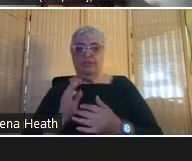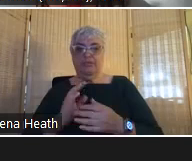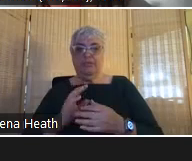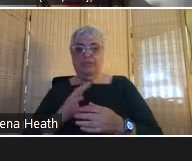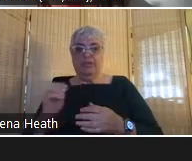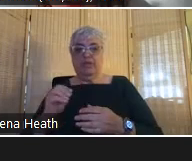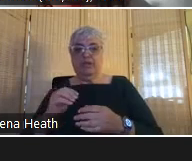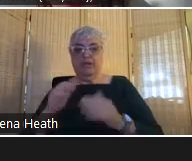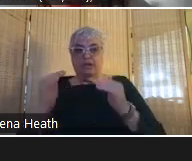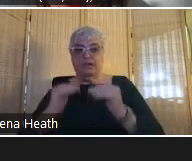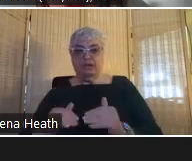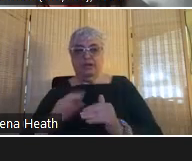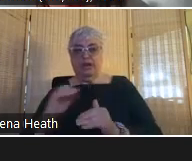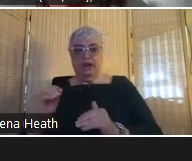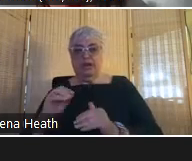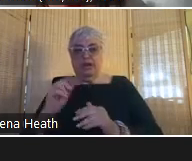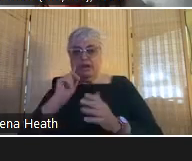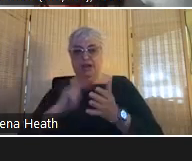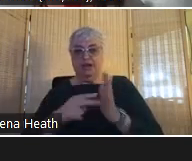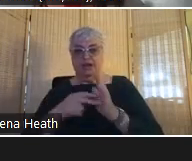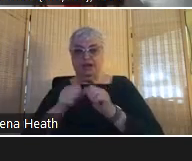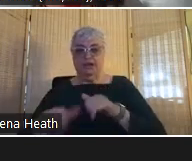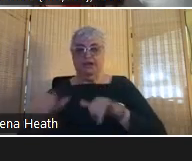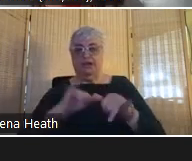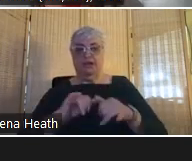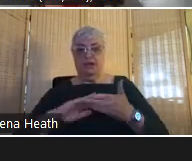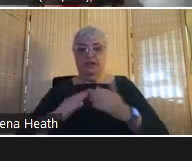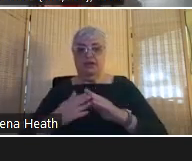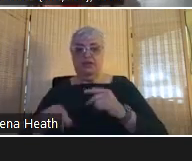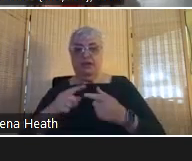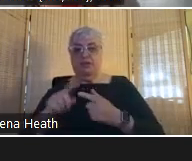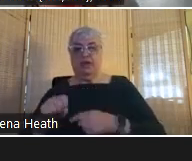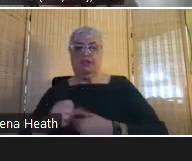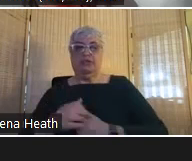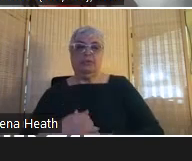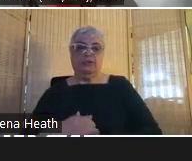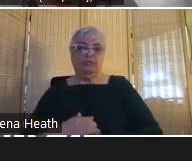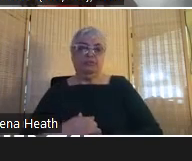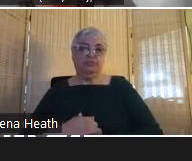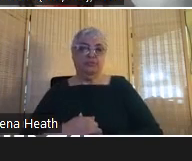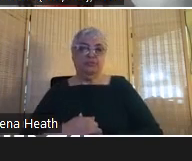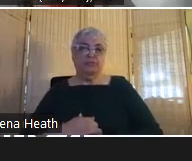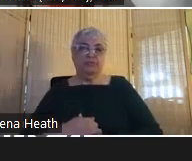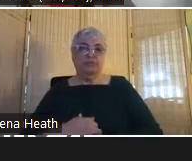and de-escalation services intended to maintain stability in the community whenever possible.